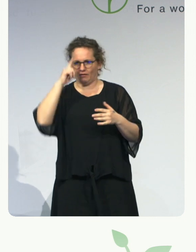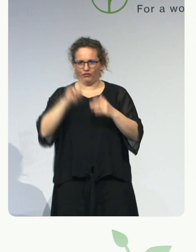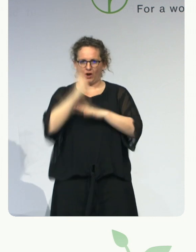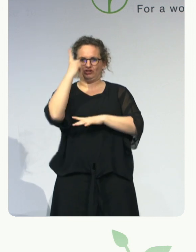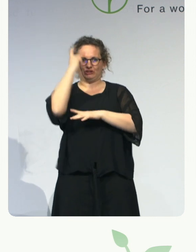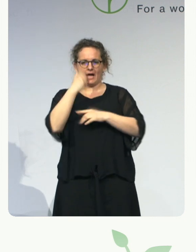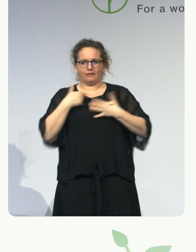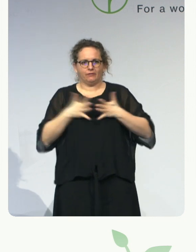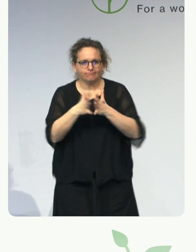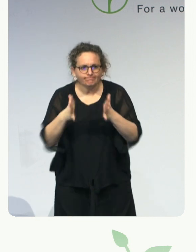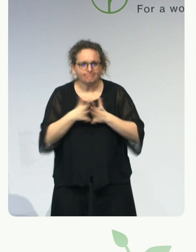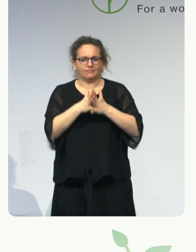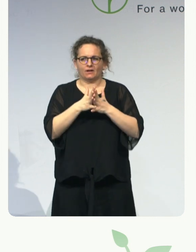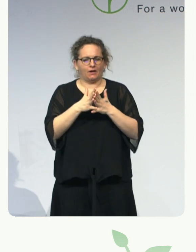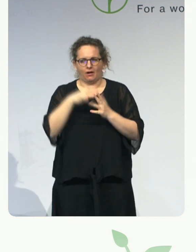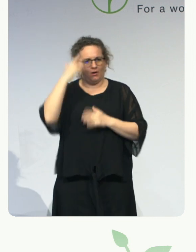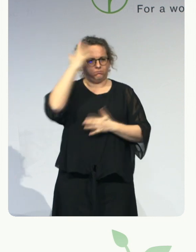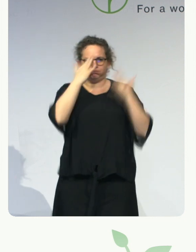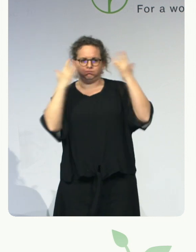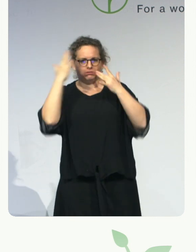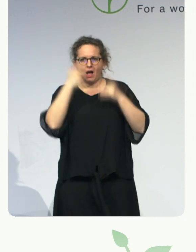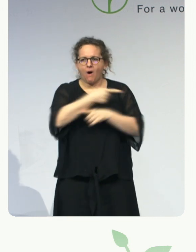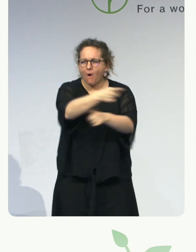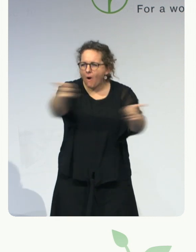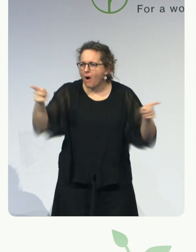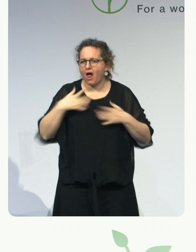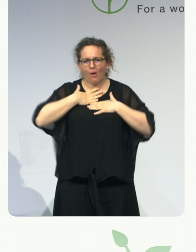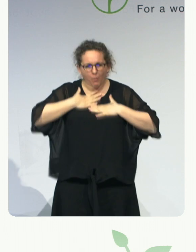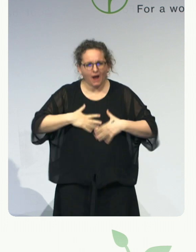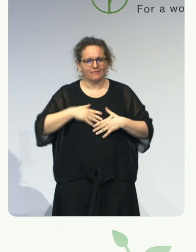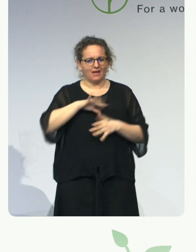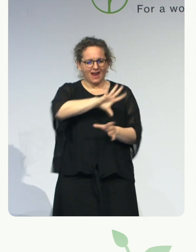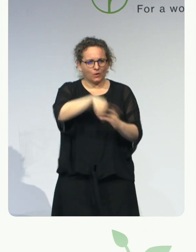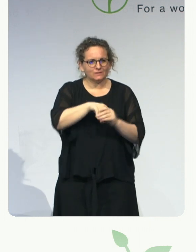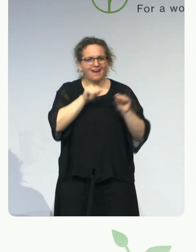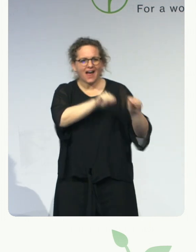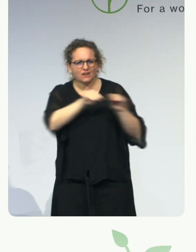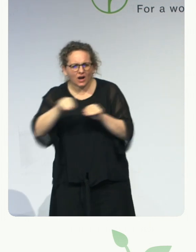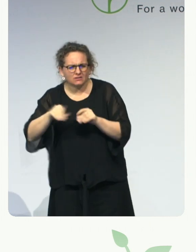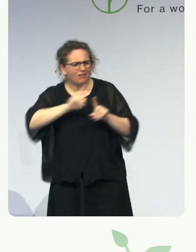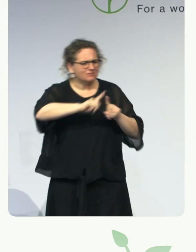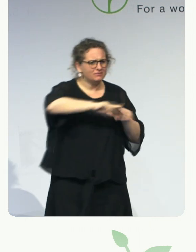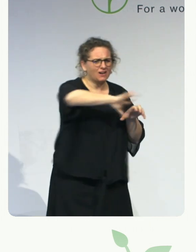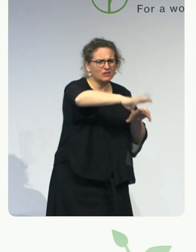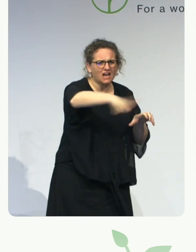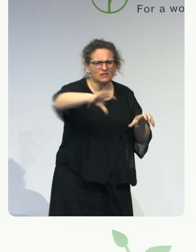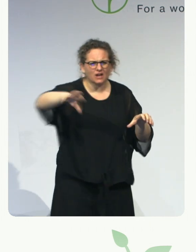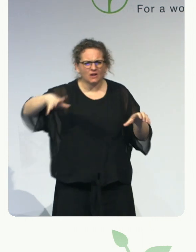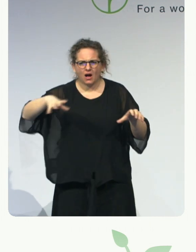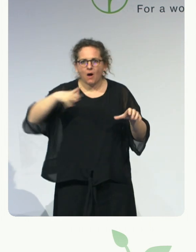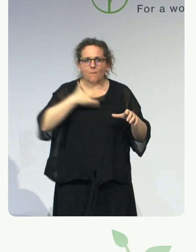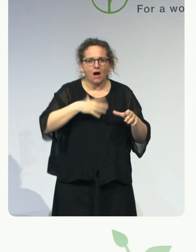issue of inclusive education in your respective countries is a given, as you have been perfecting